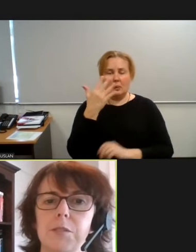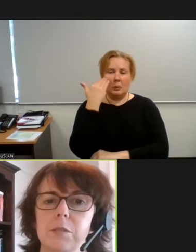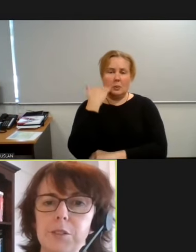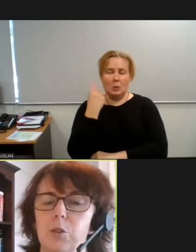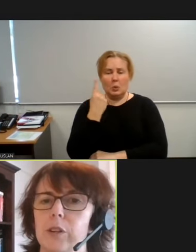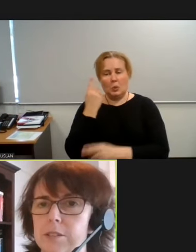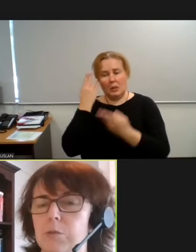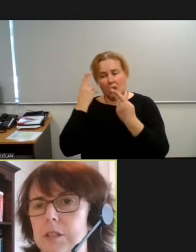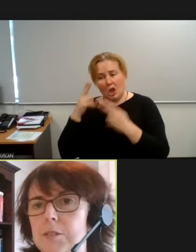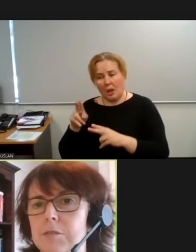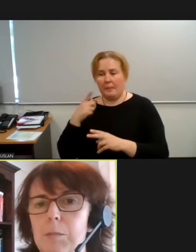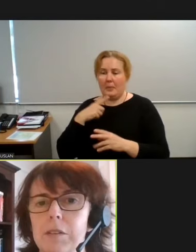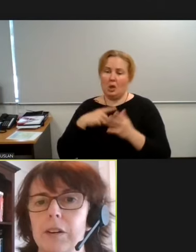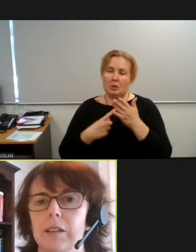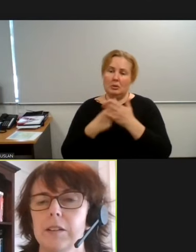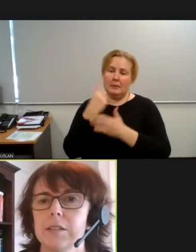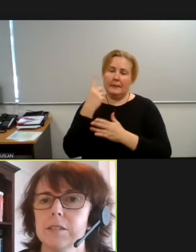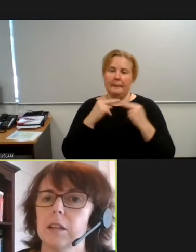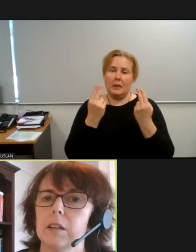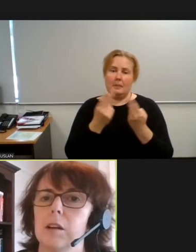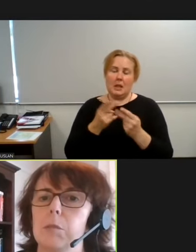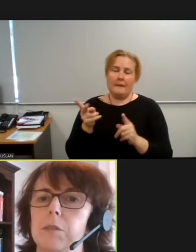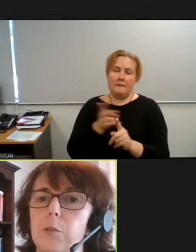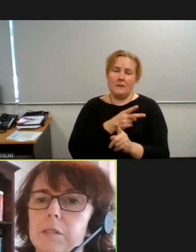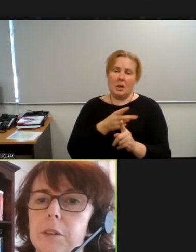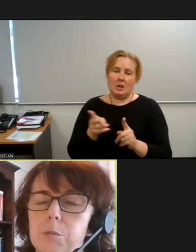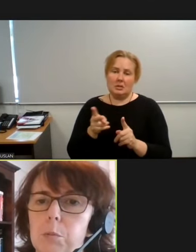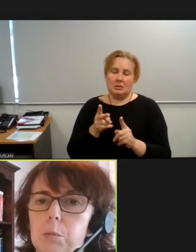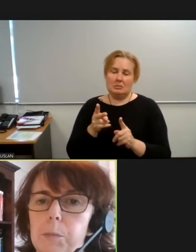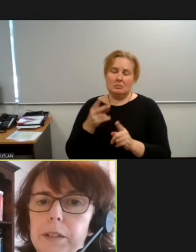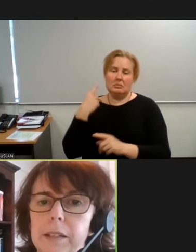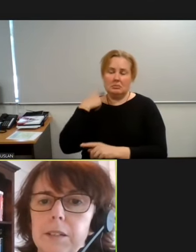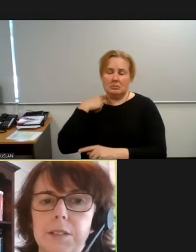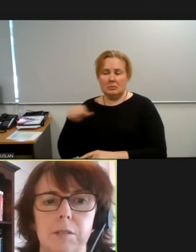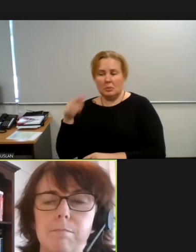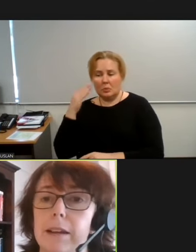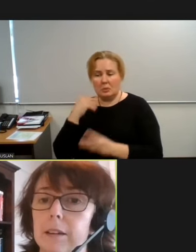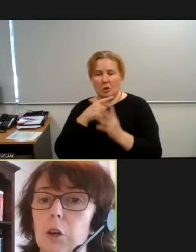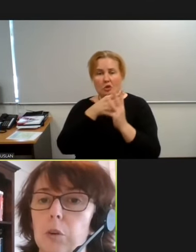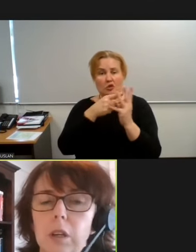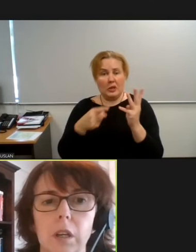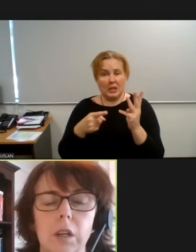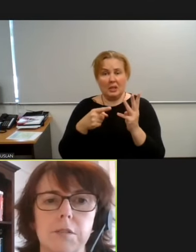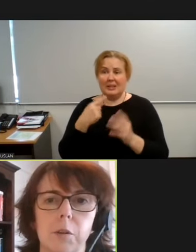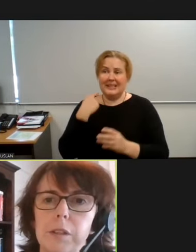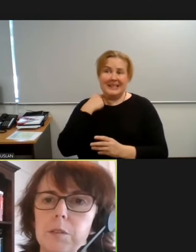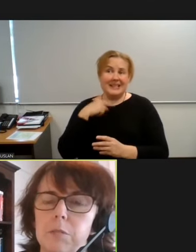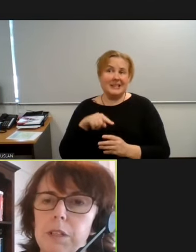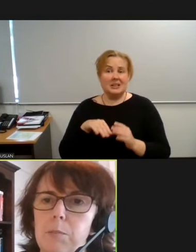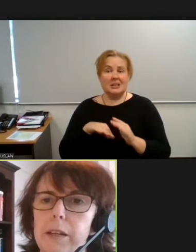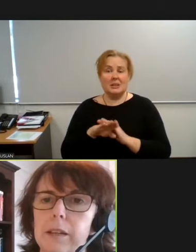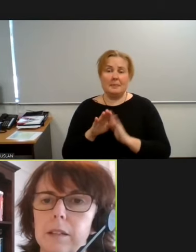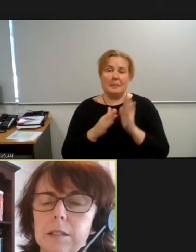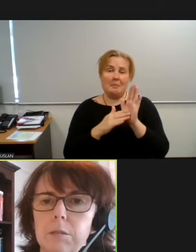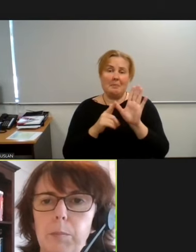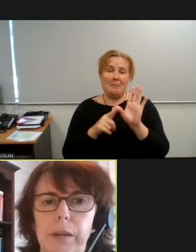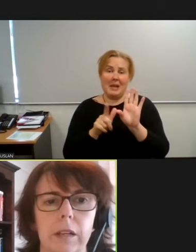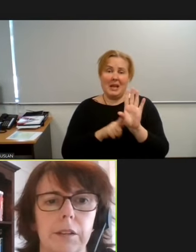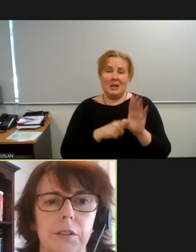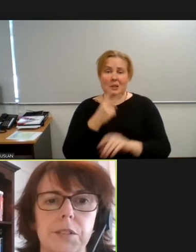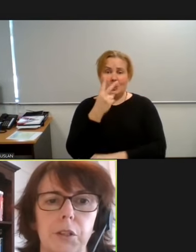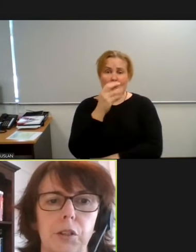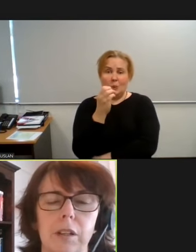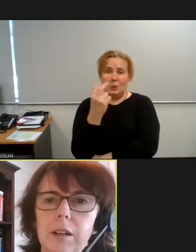their lives in Victoria as a result of family violence. And 3 of those were women killed in May alone. So, you know,